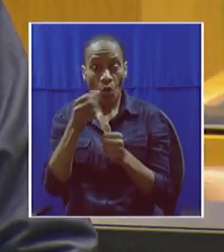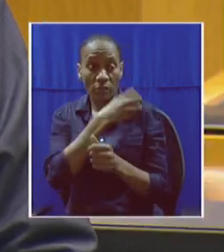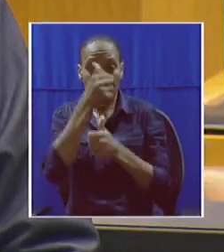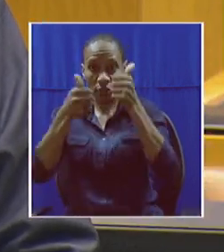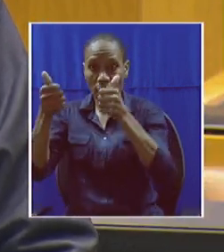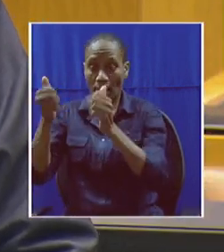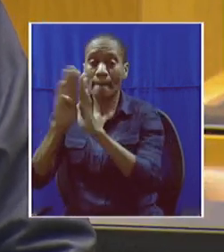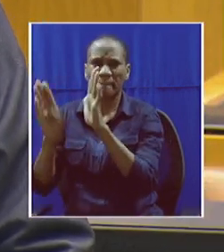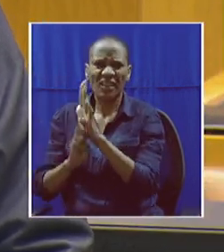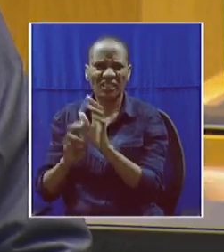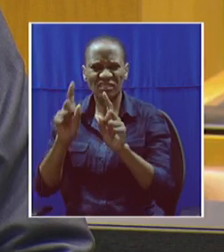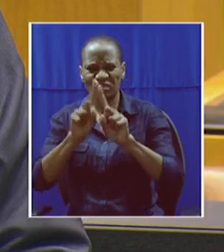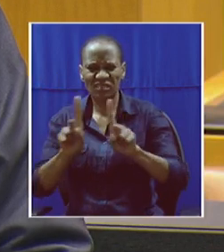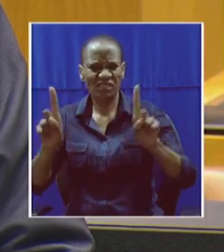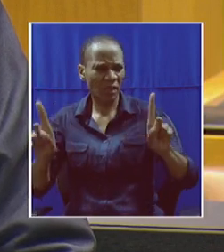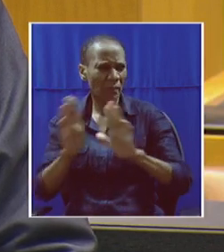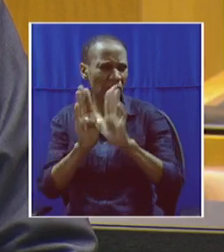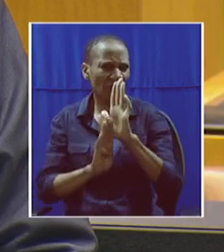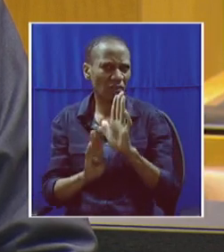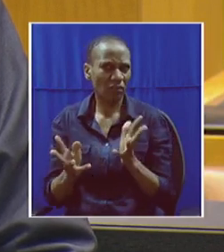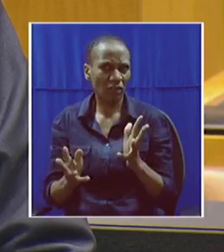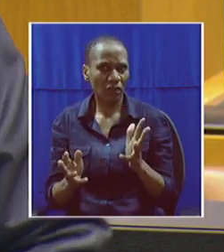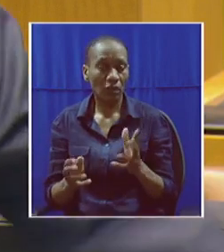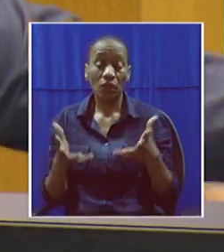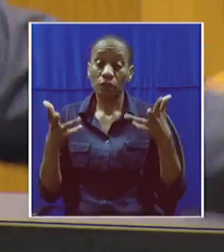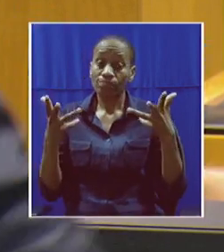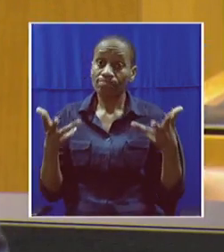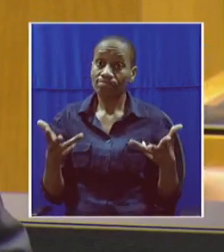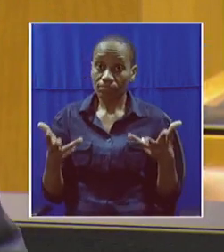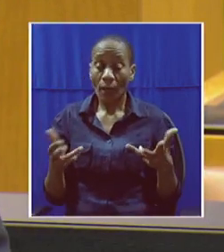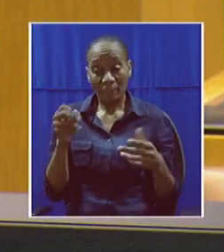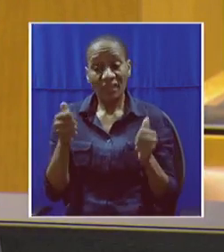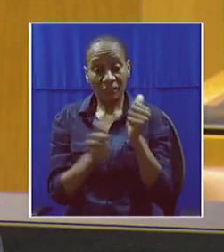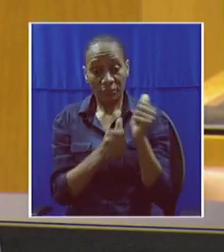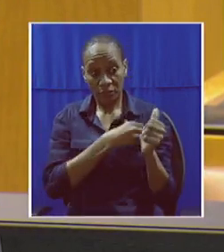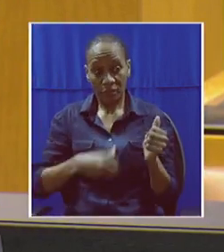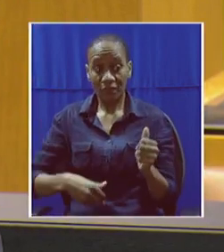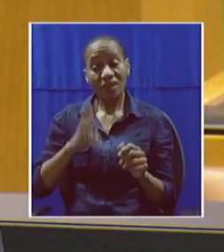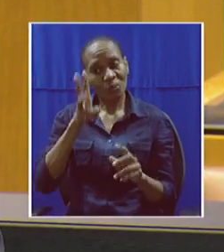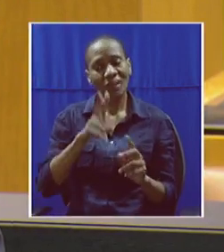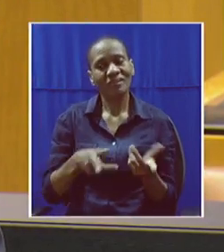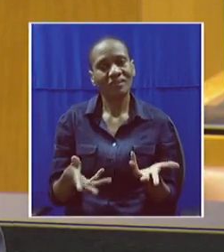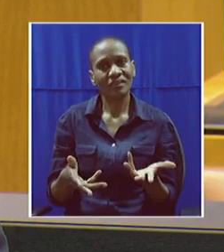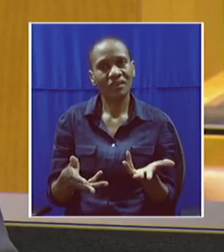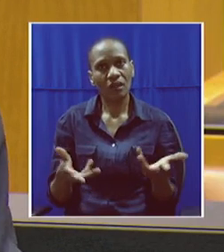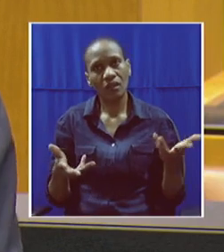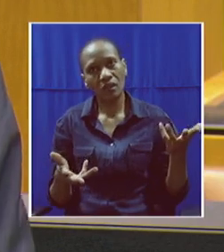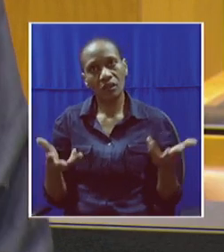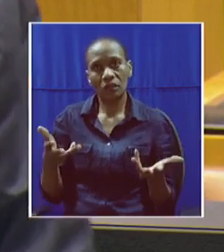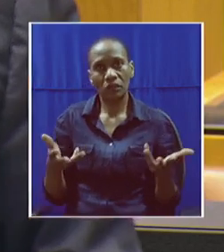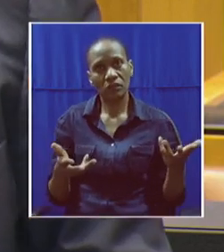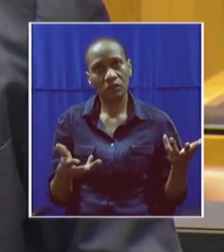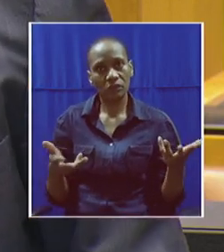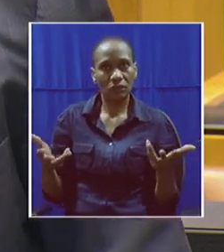I think more towards an executive Bill and uh but the deputy president I'm sure will deal uh with